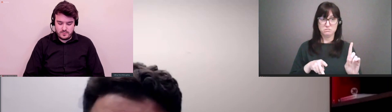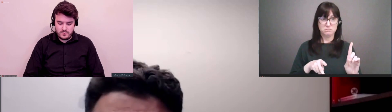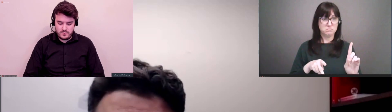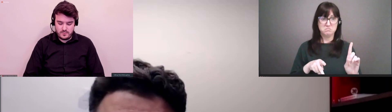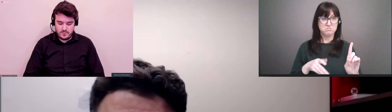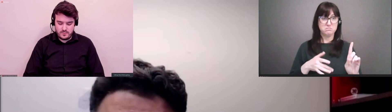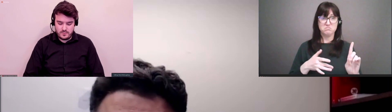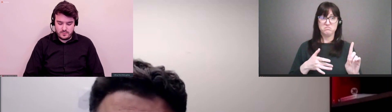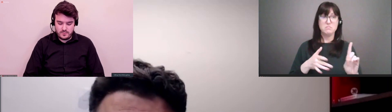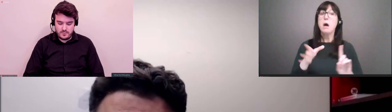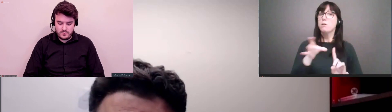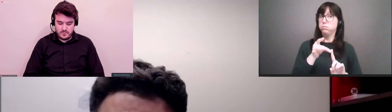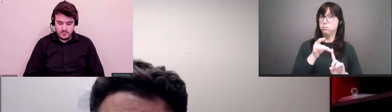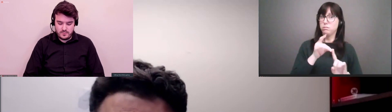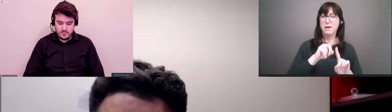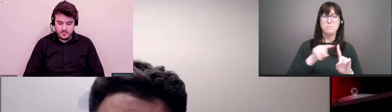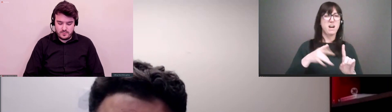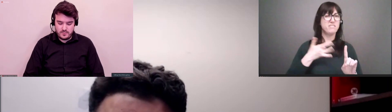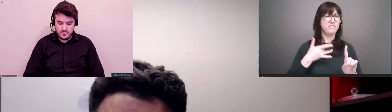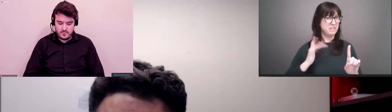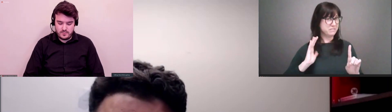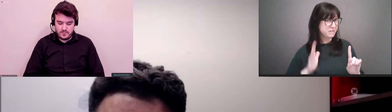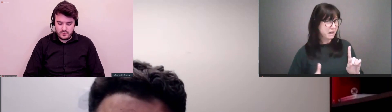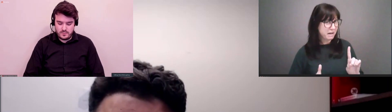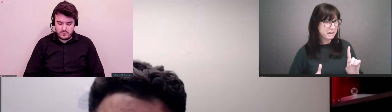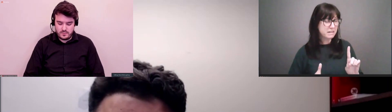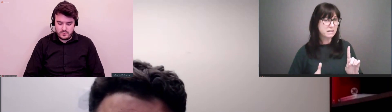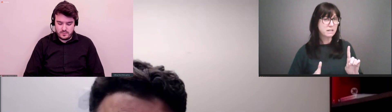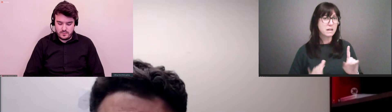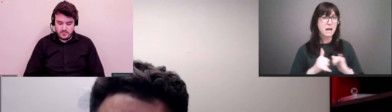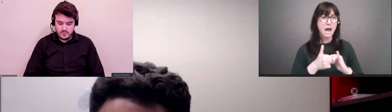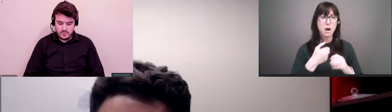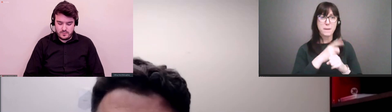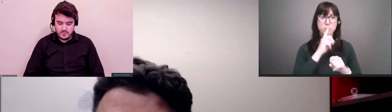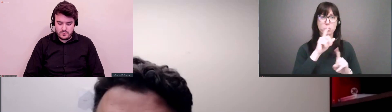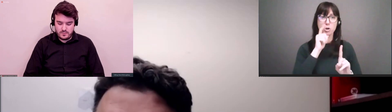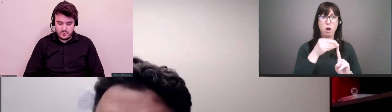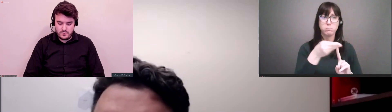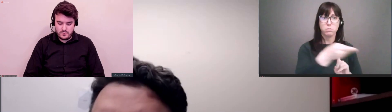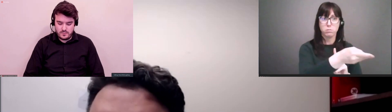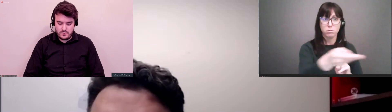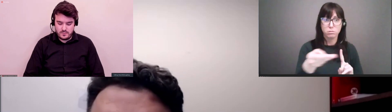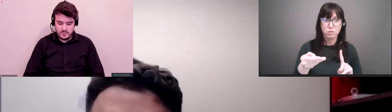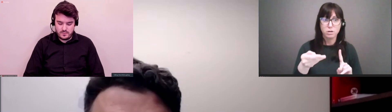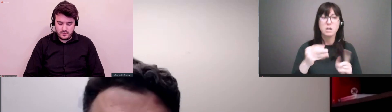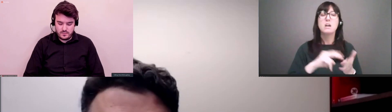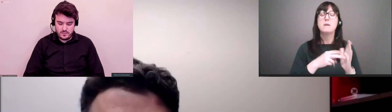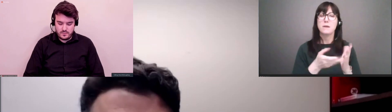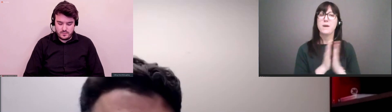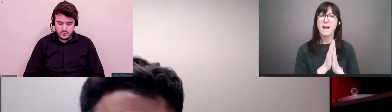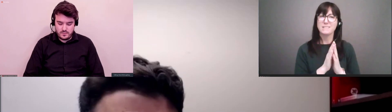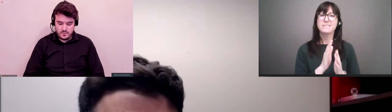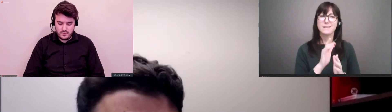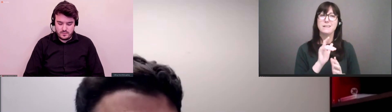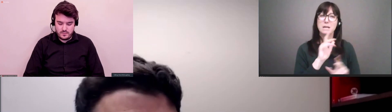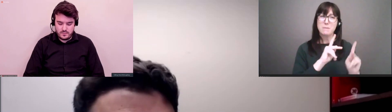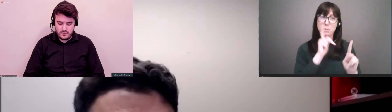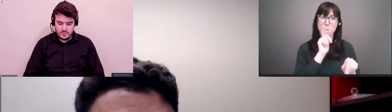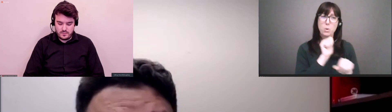transmission, the step there was to request that healthcare workers in these